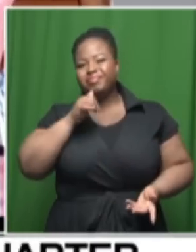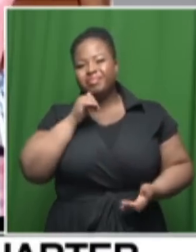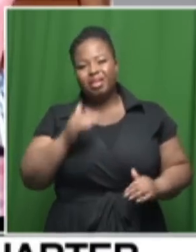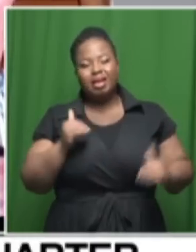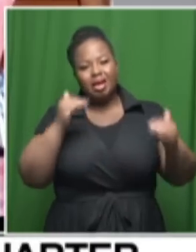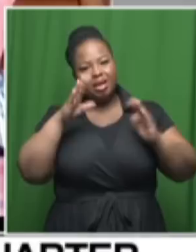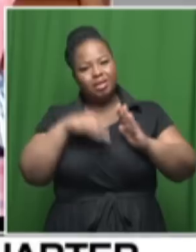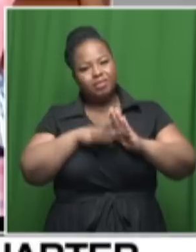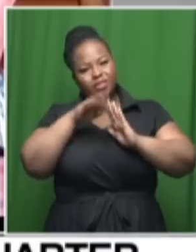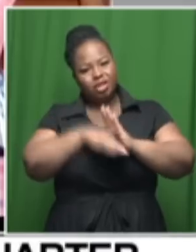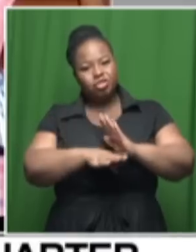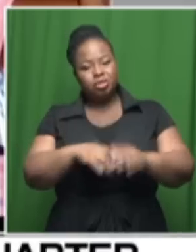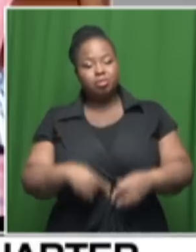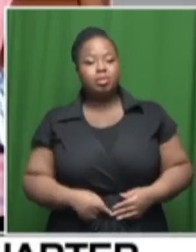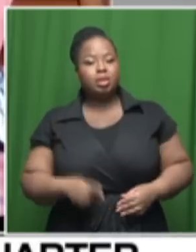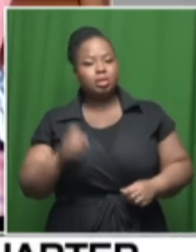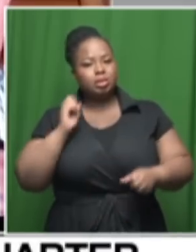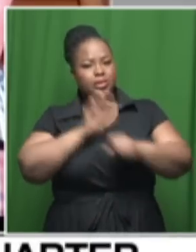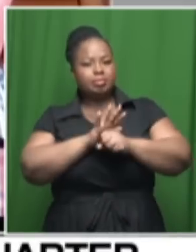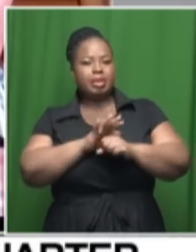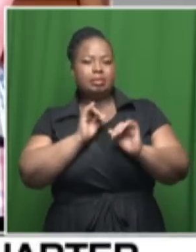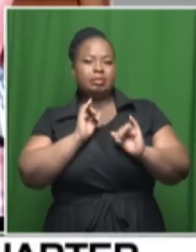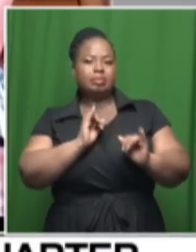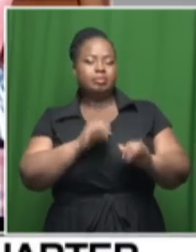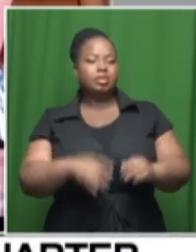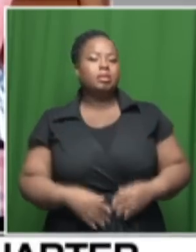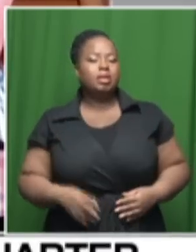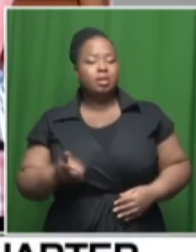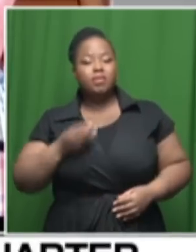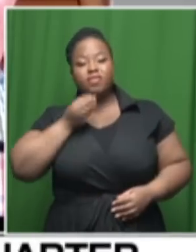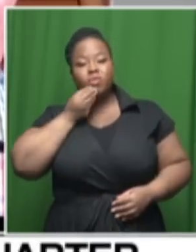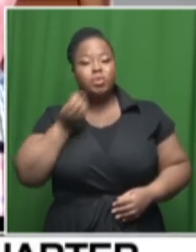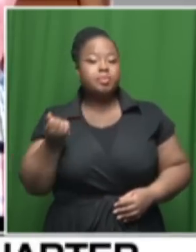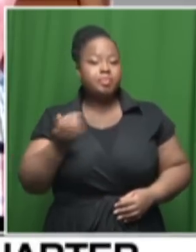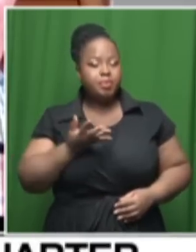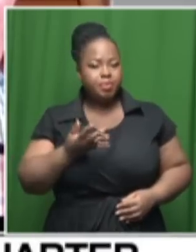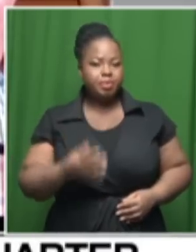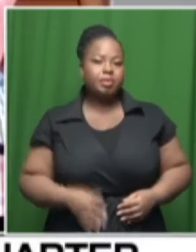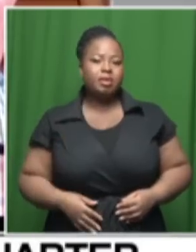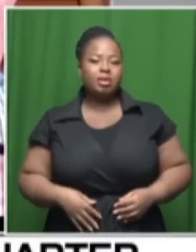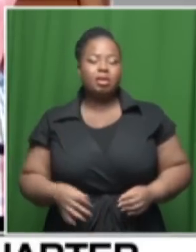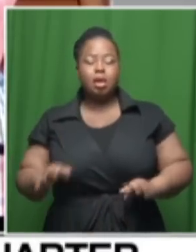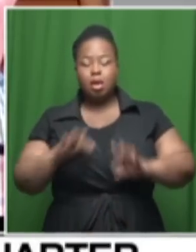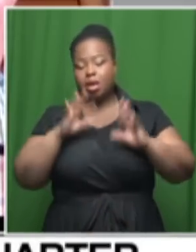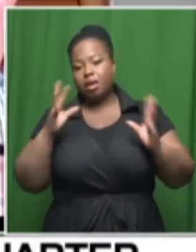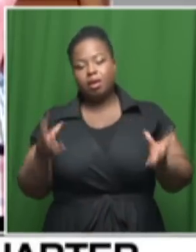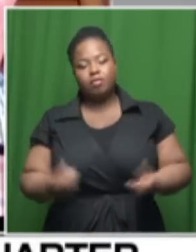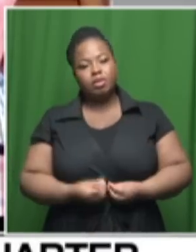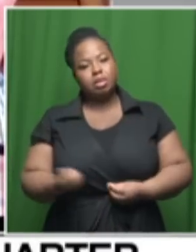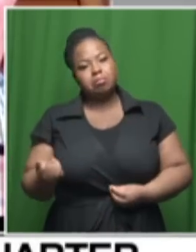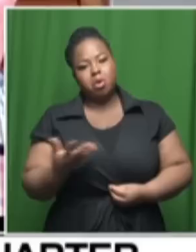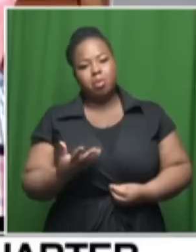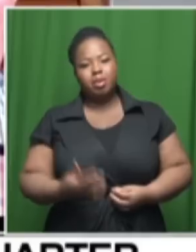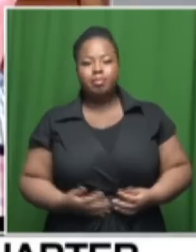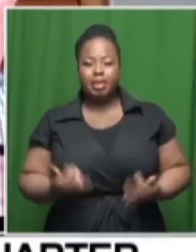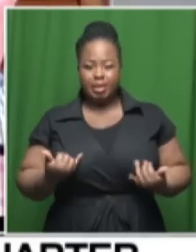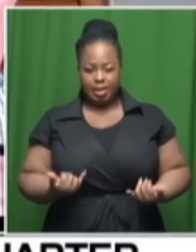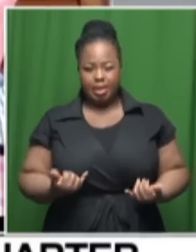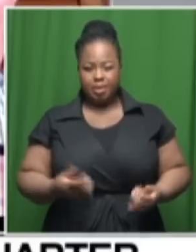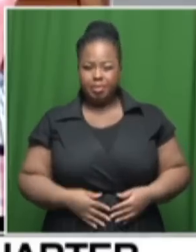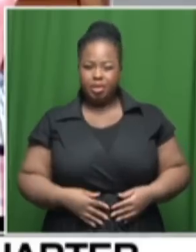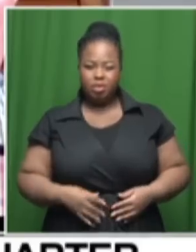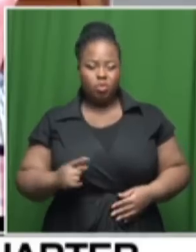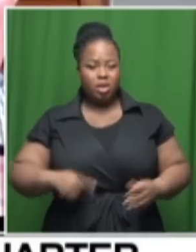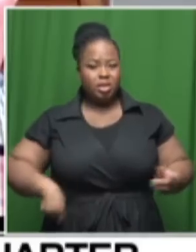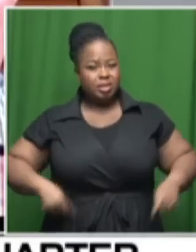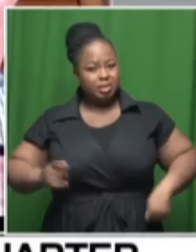high inflation, which is a dampener, and the high food prices, the high fuel prices, the high everything. But there's